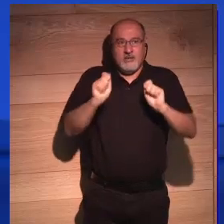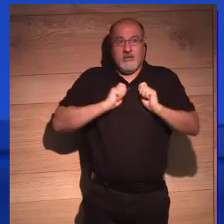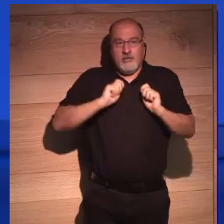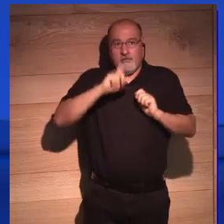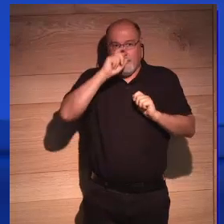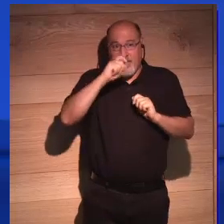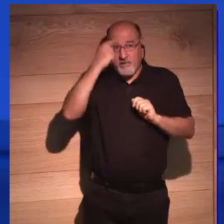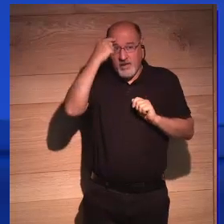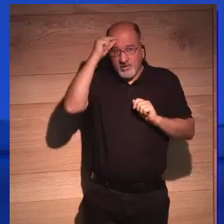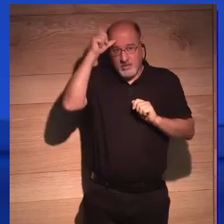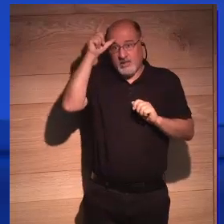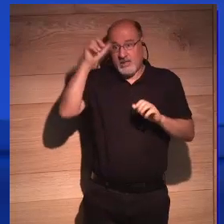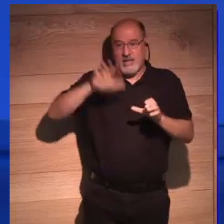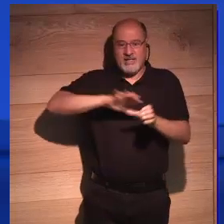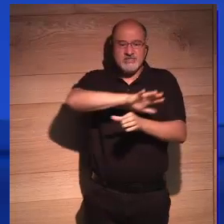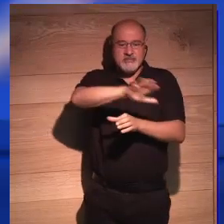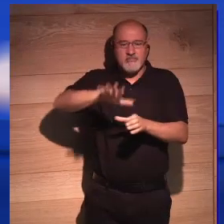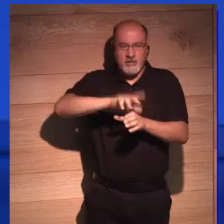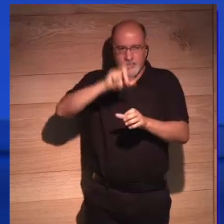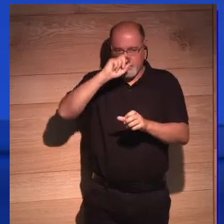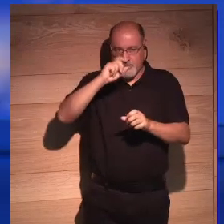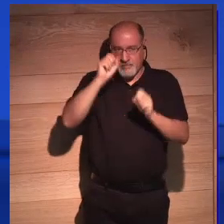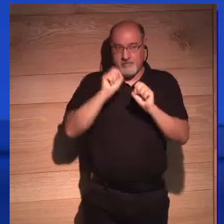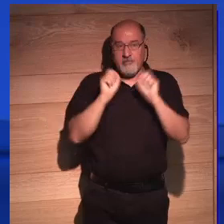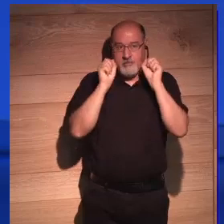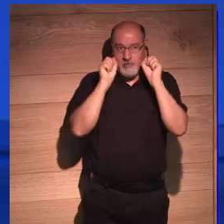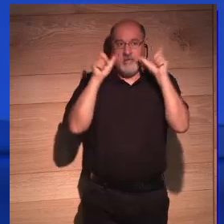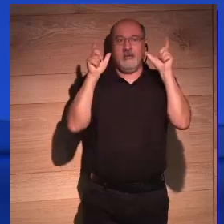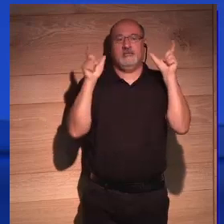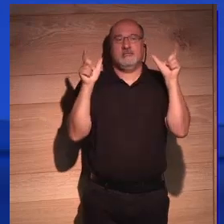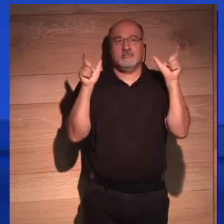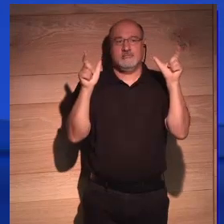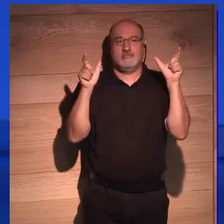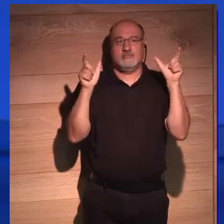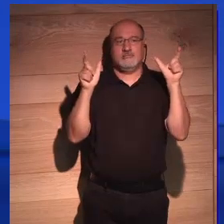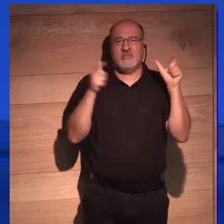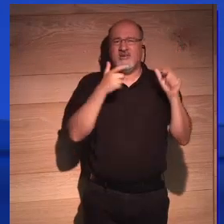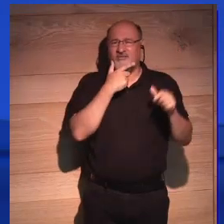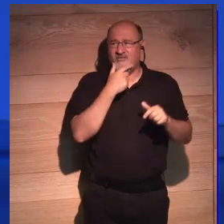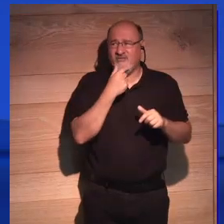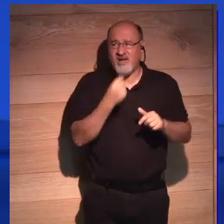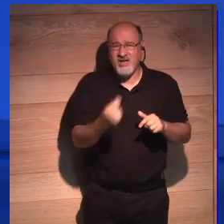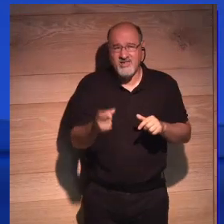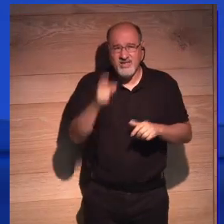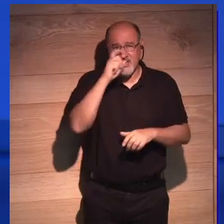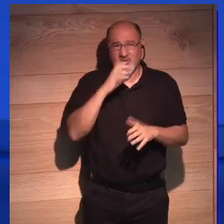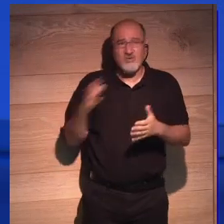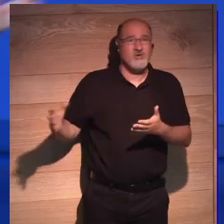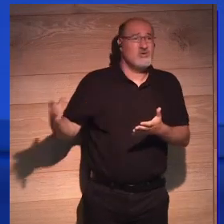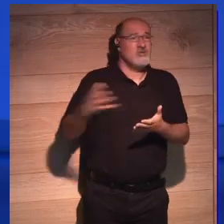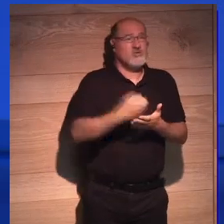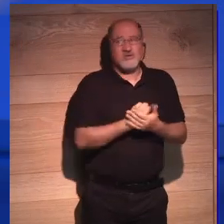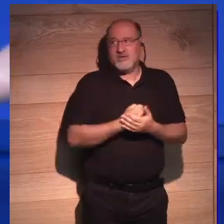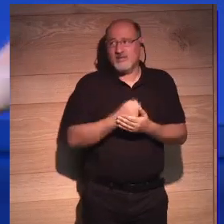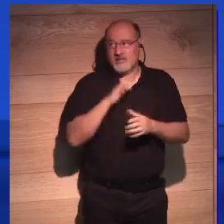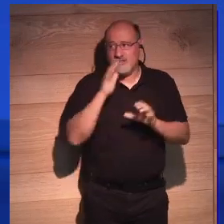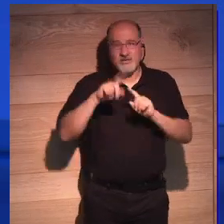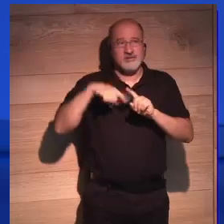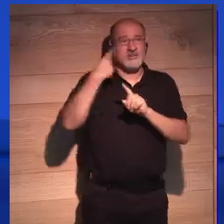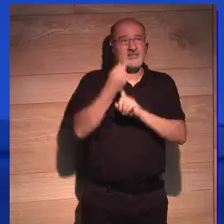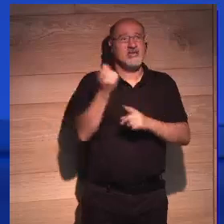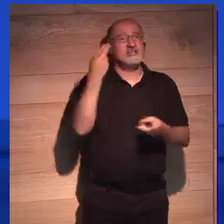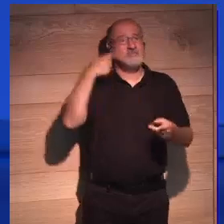it places it somewhere, and that means it's easier to recall afterwards. So you'll notice a